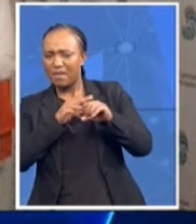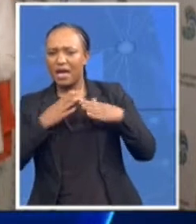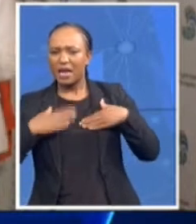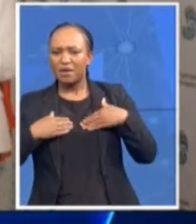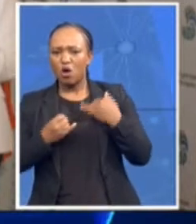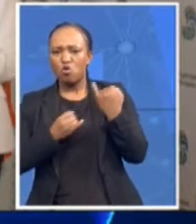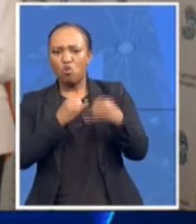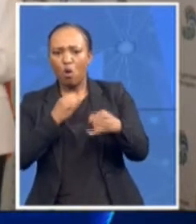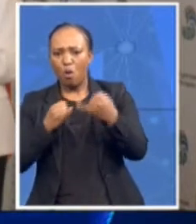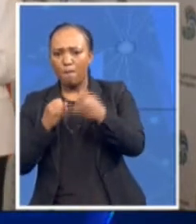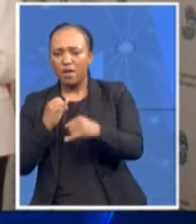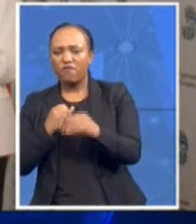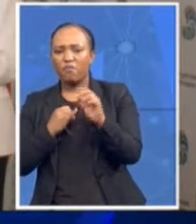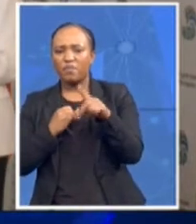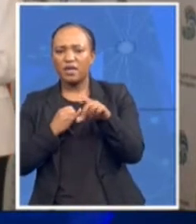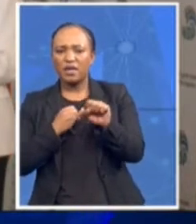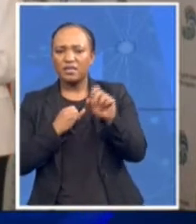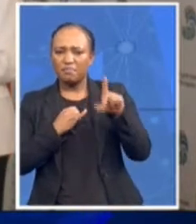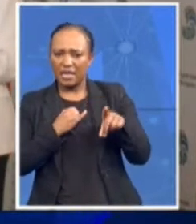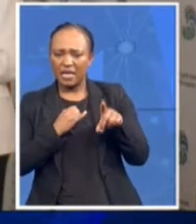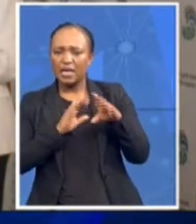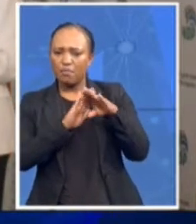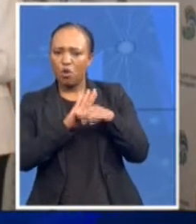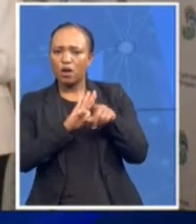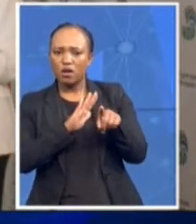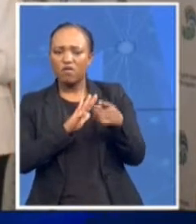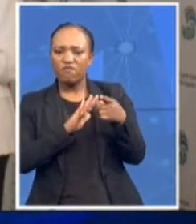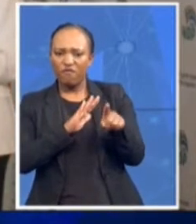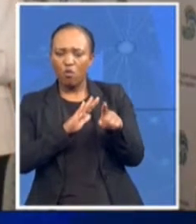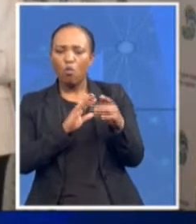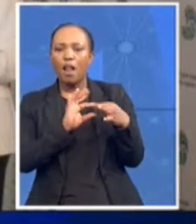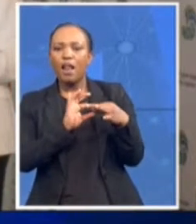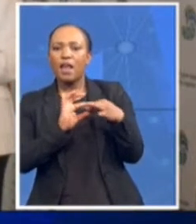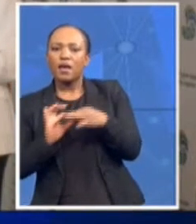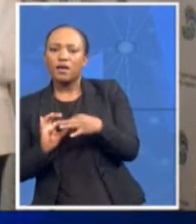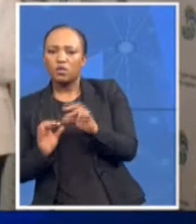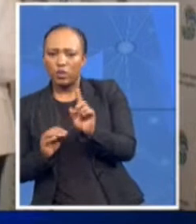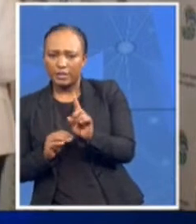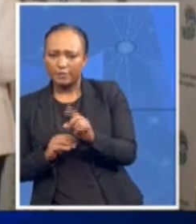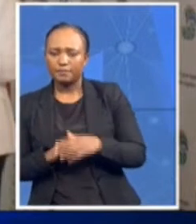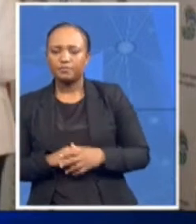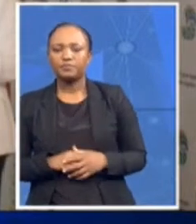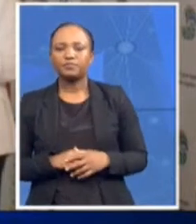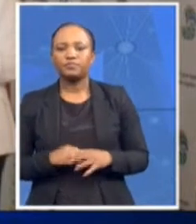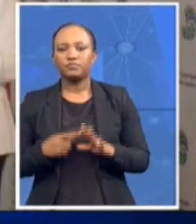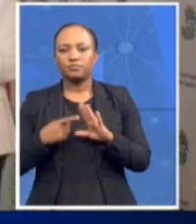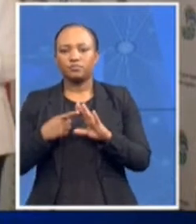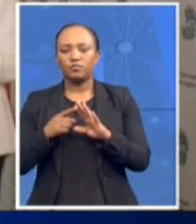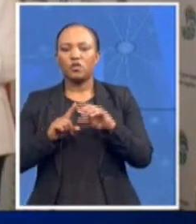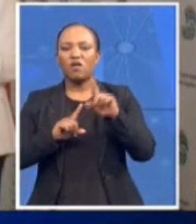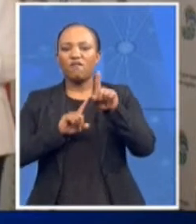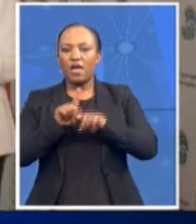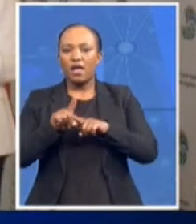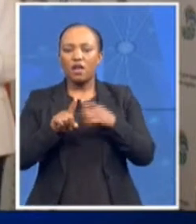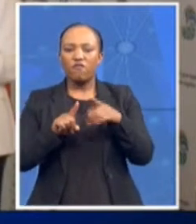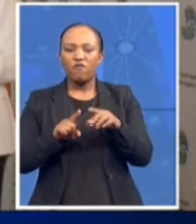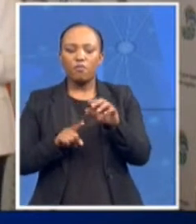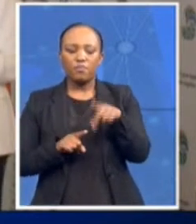as it relates to the following: failure to adequately resource the PESP project with competent